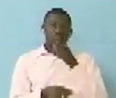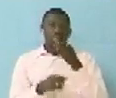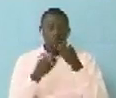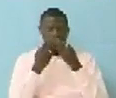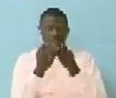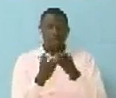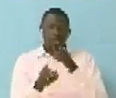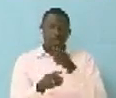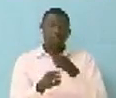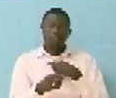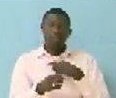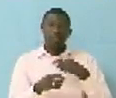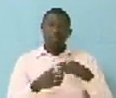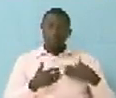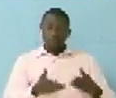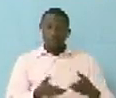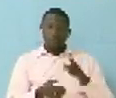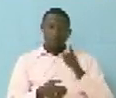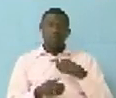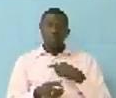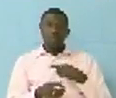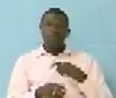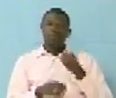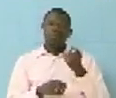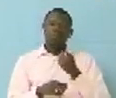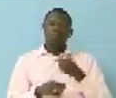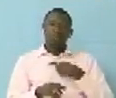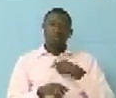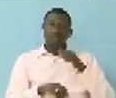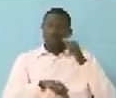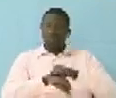that the confessions were as a result of the torture.